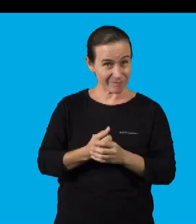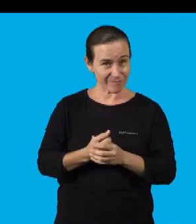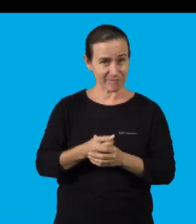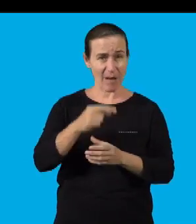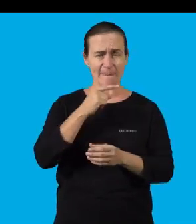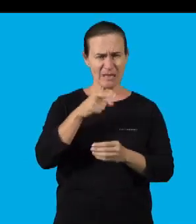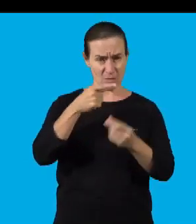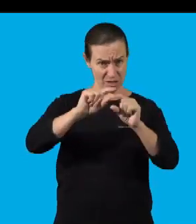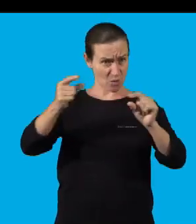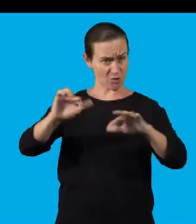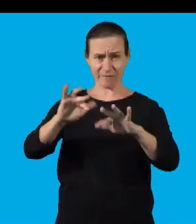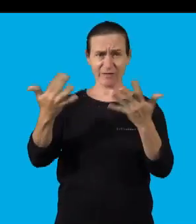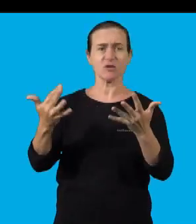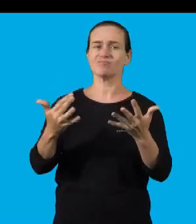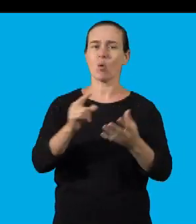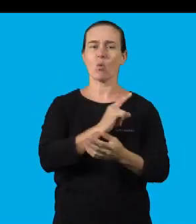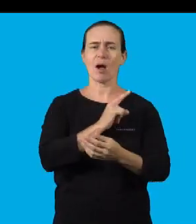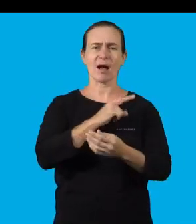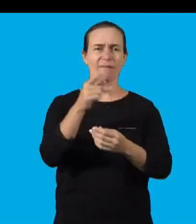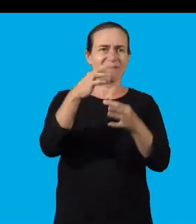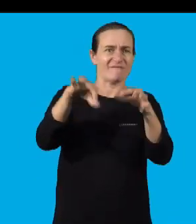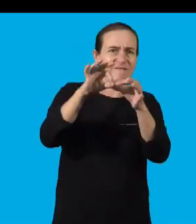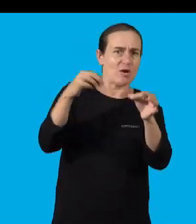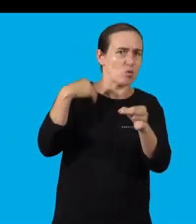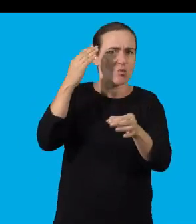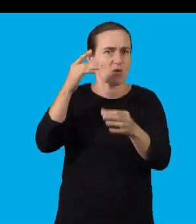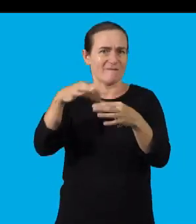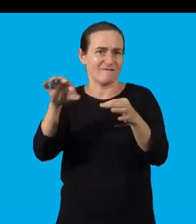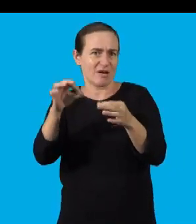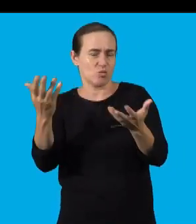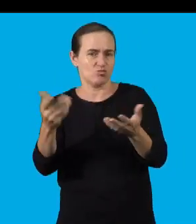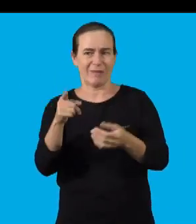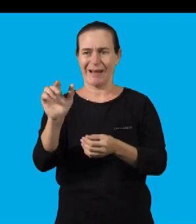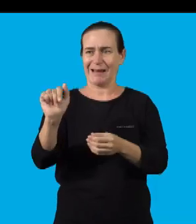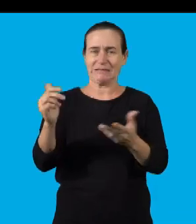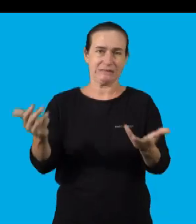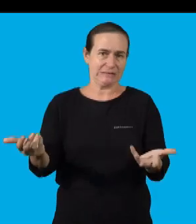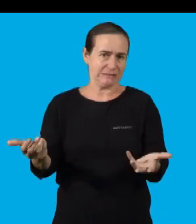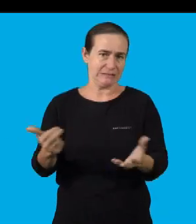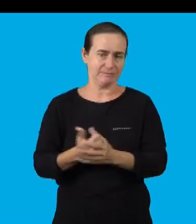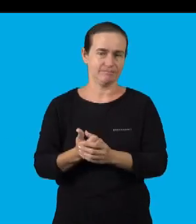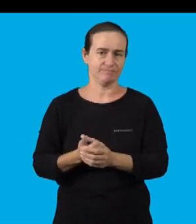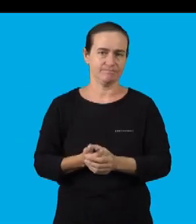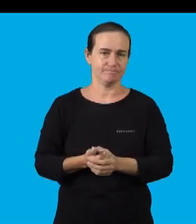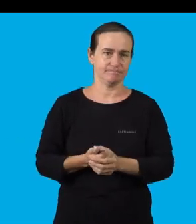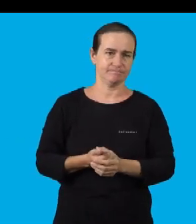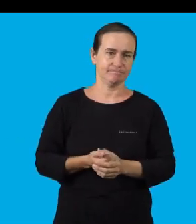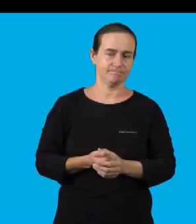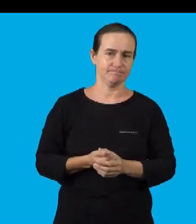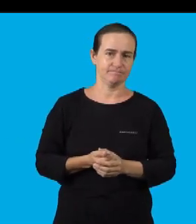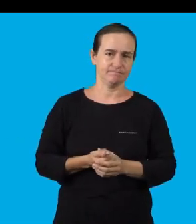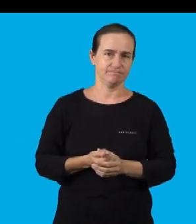see that our equation is not complete because of those unknown values. So the value of a there is, of